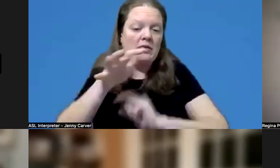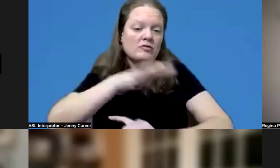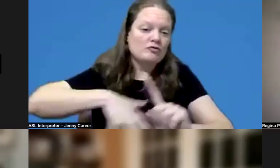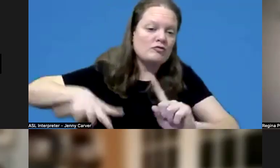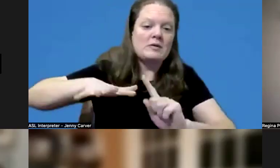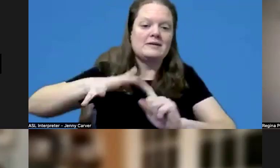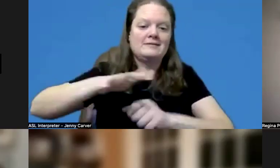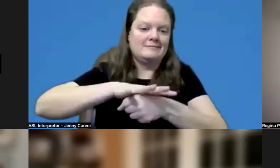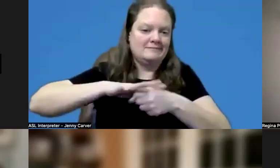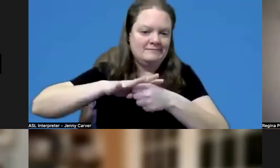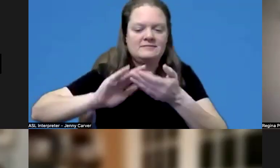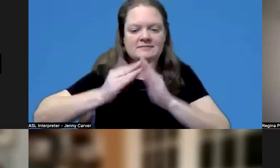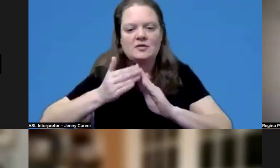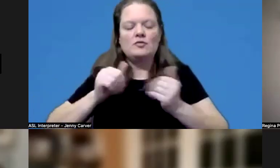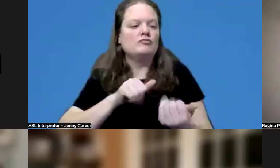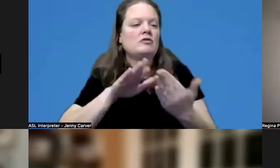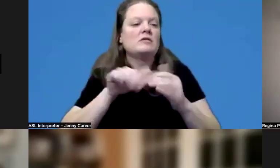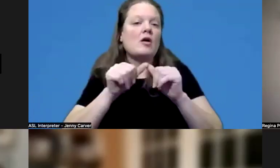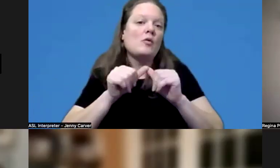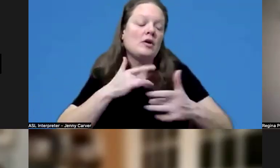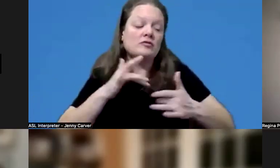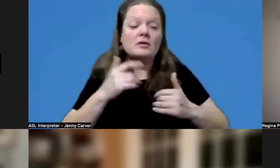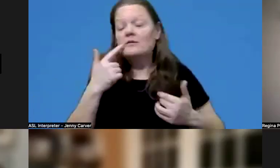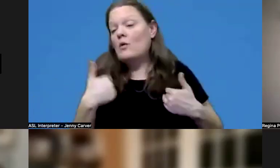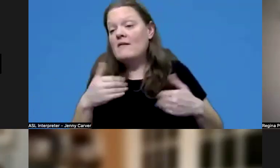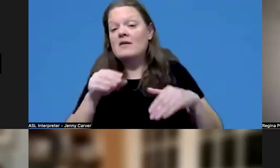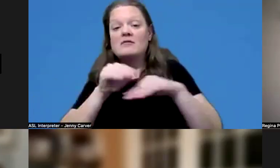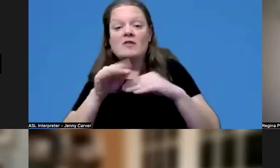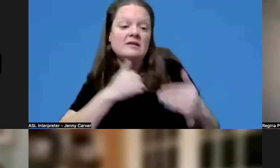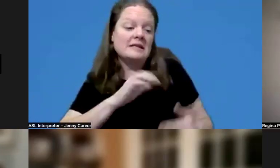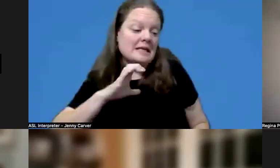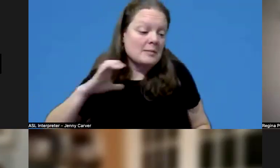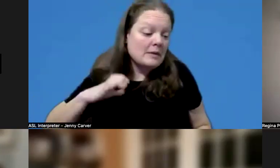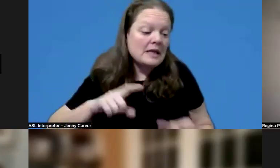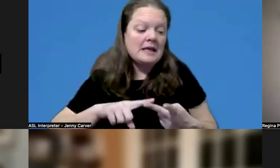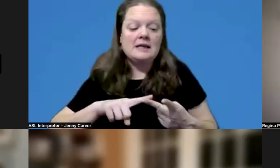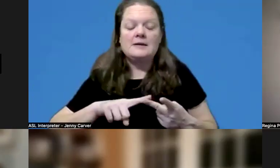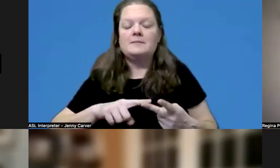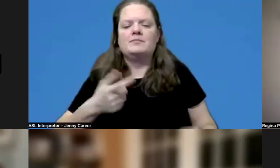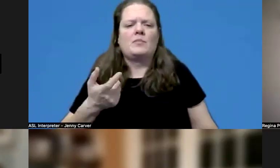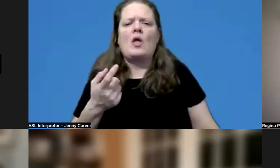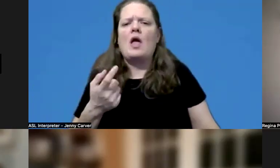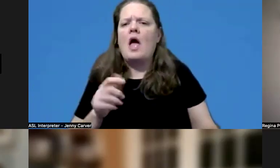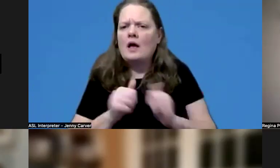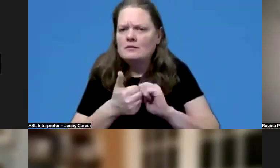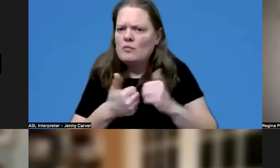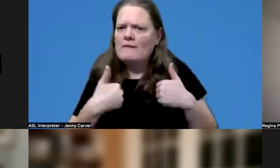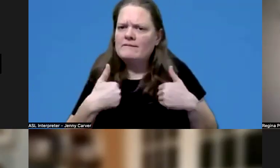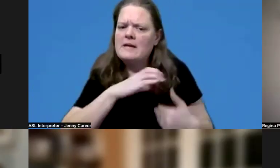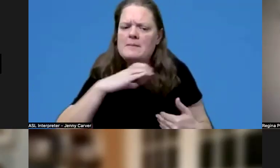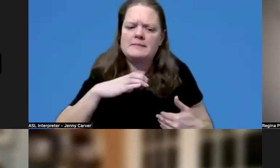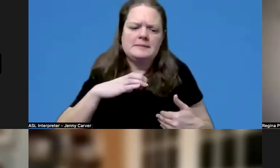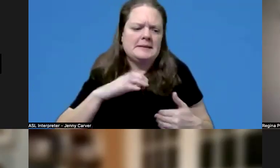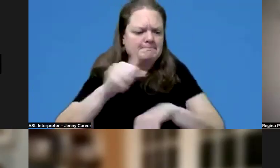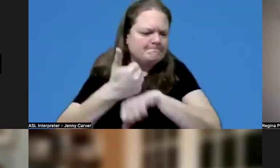area to address ongoing concerns? Like, is there an advisory committee? They want to know if there's made up, that's the question. Is there an advisory committee? If